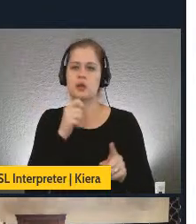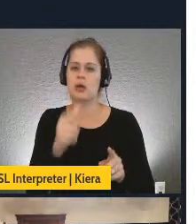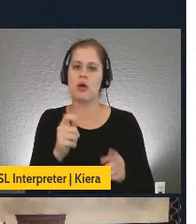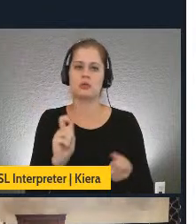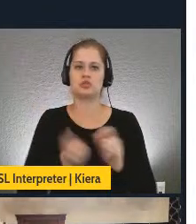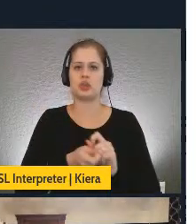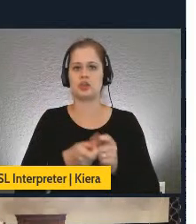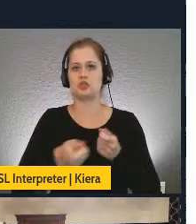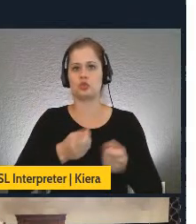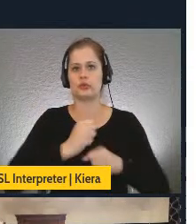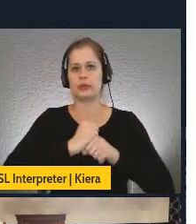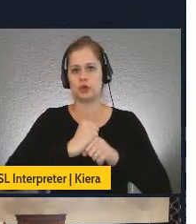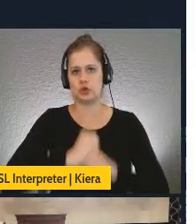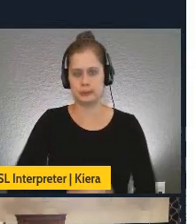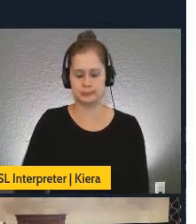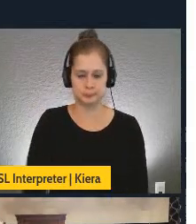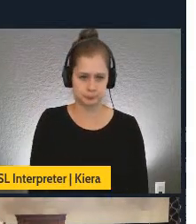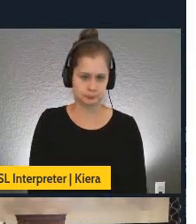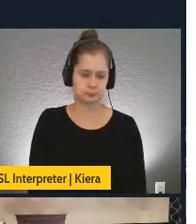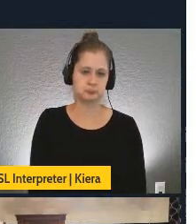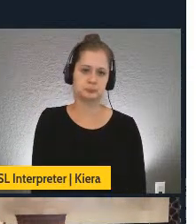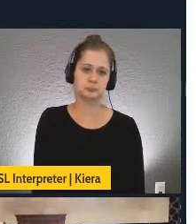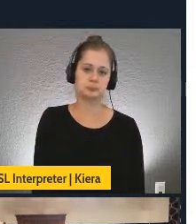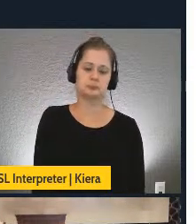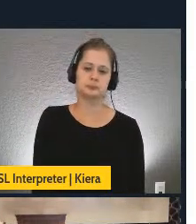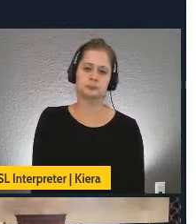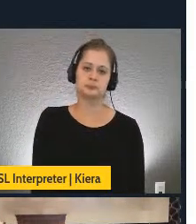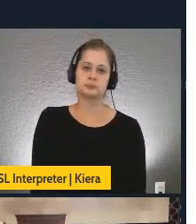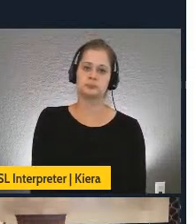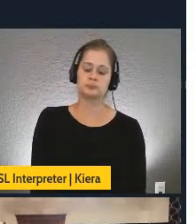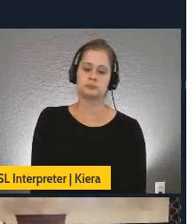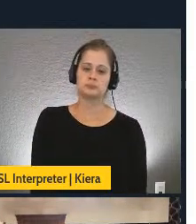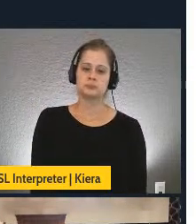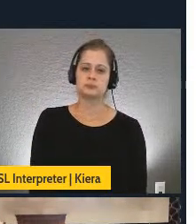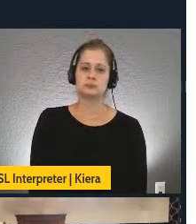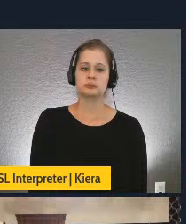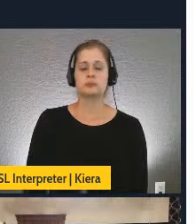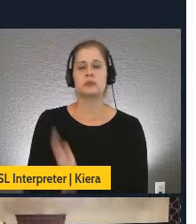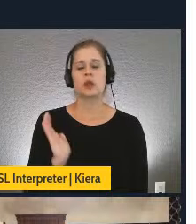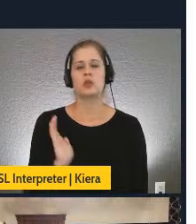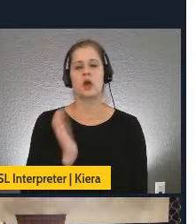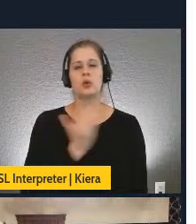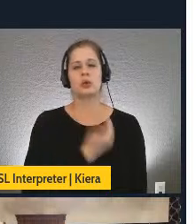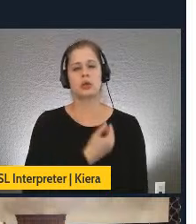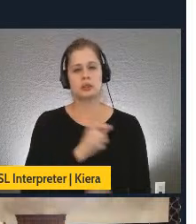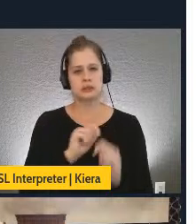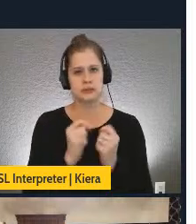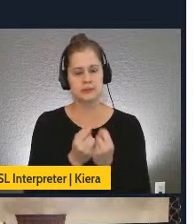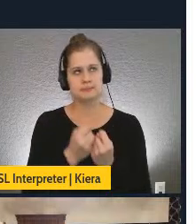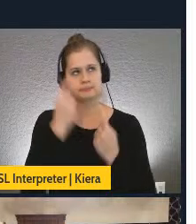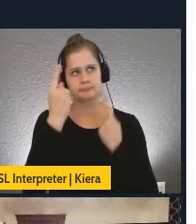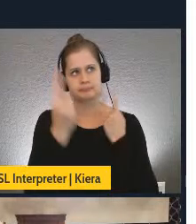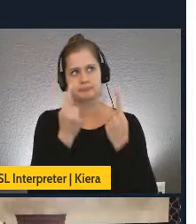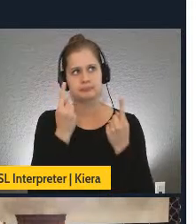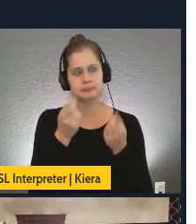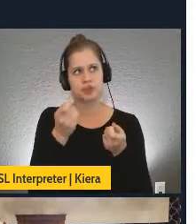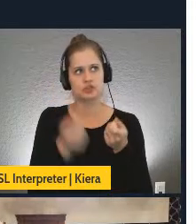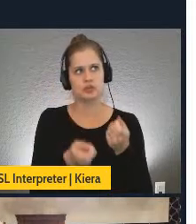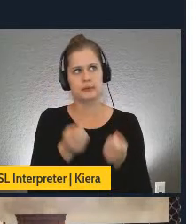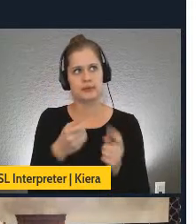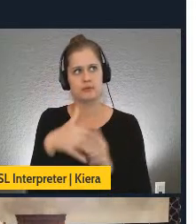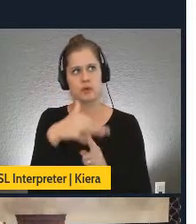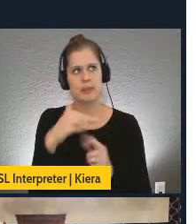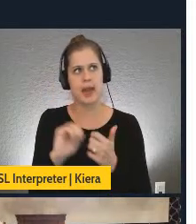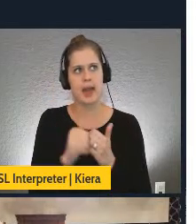So as our team, kind of ingesting the environment and thinking through how can we meet the customer where they were